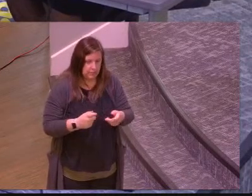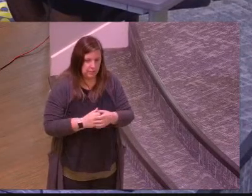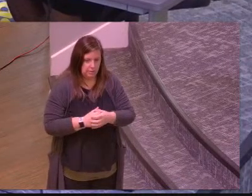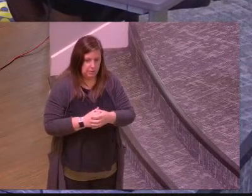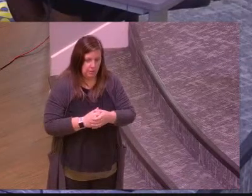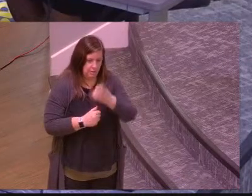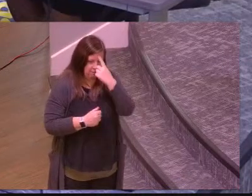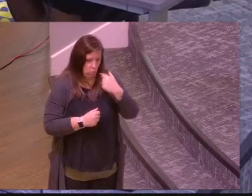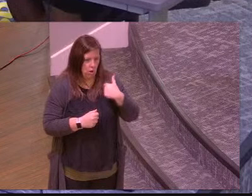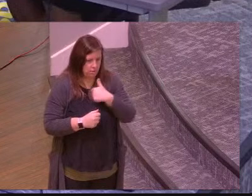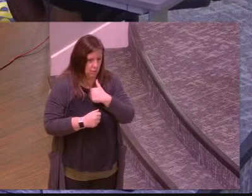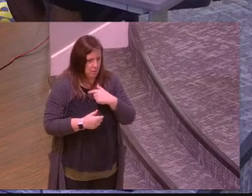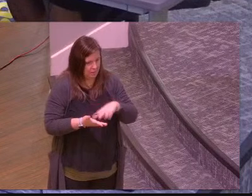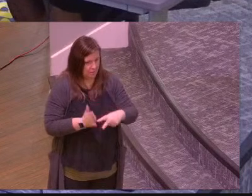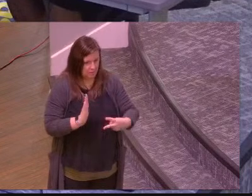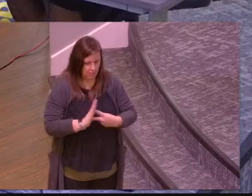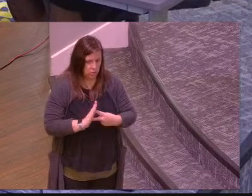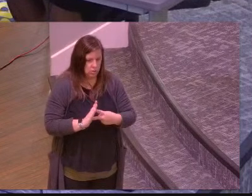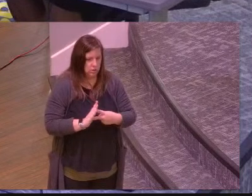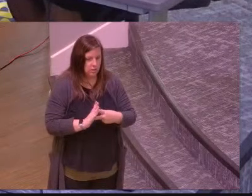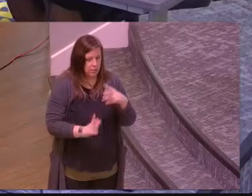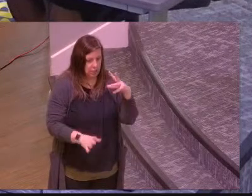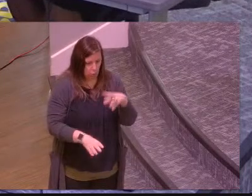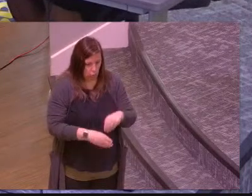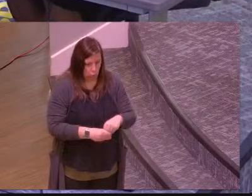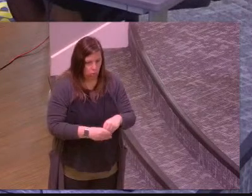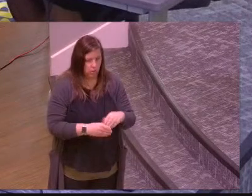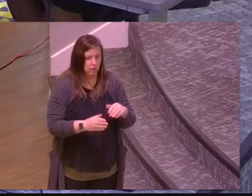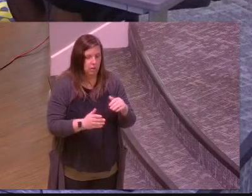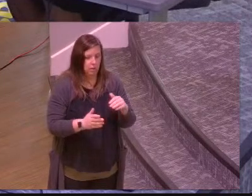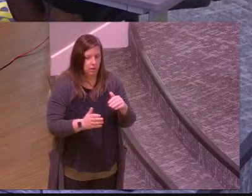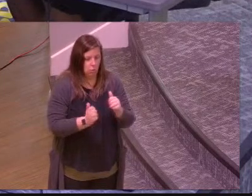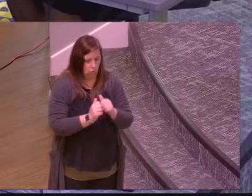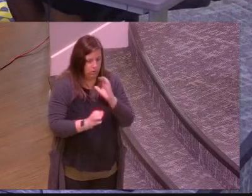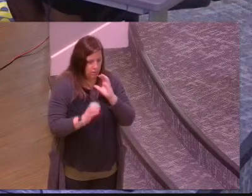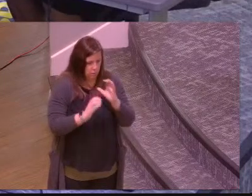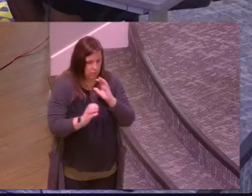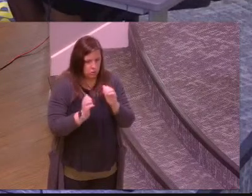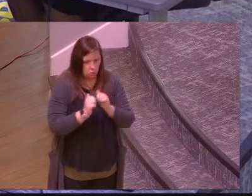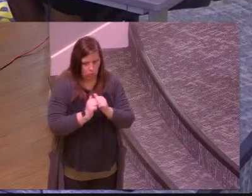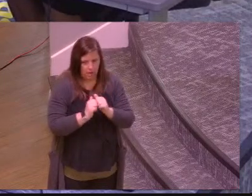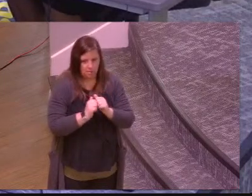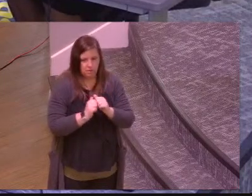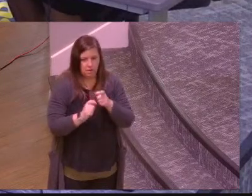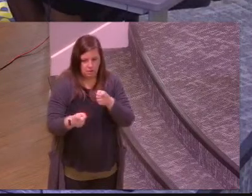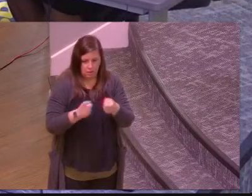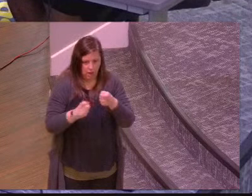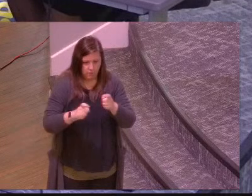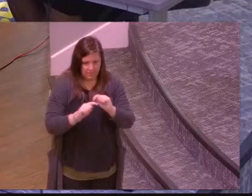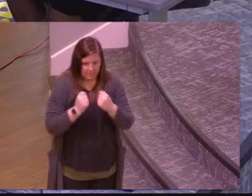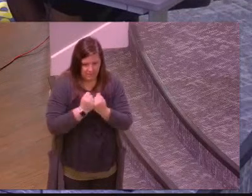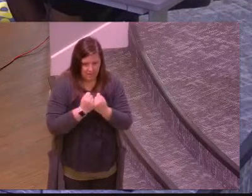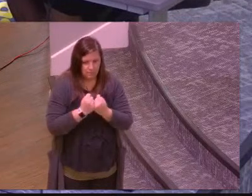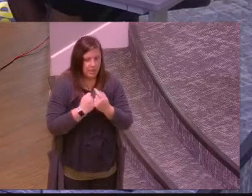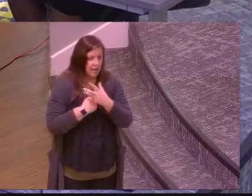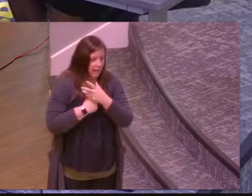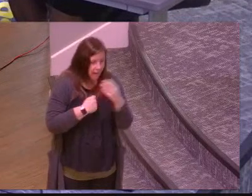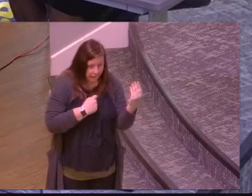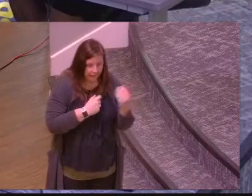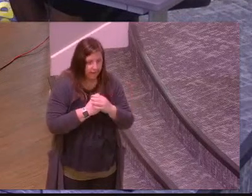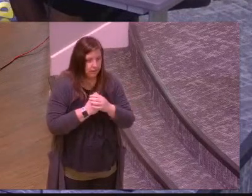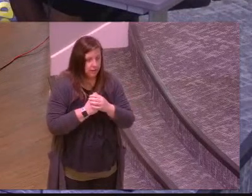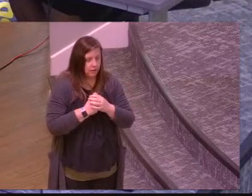included, you know, in terms of the communication with our governance teams. Actually, also the absence of